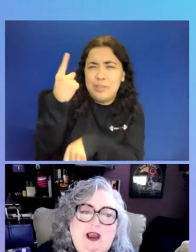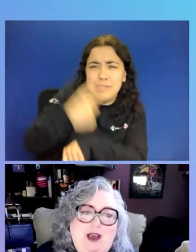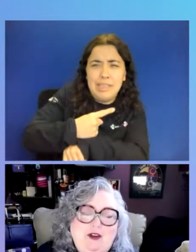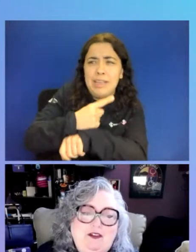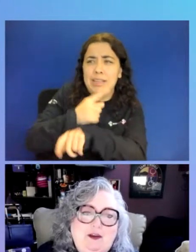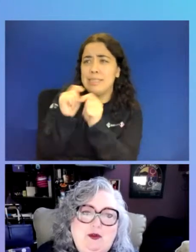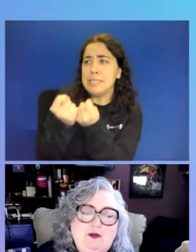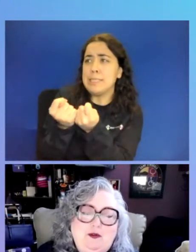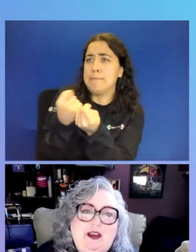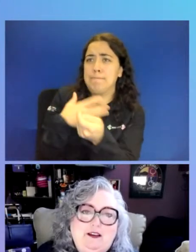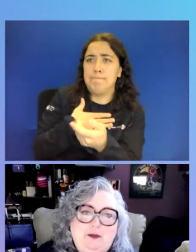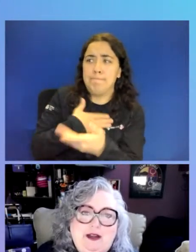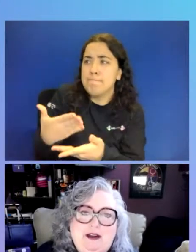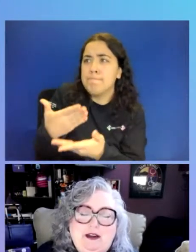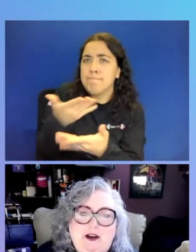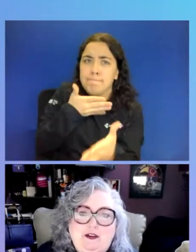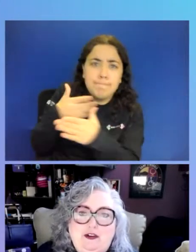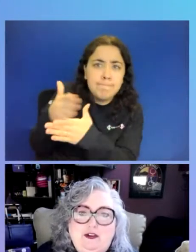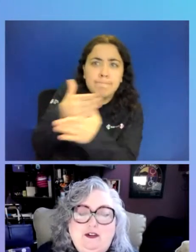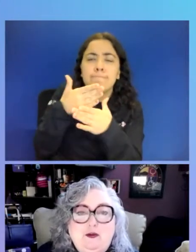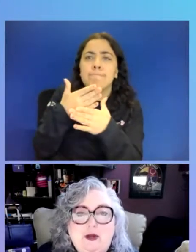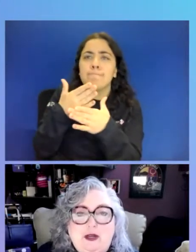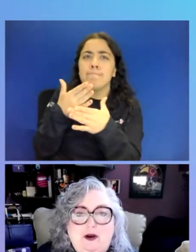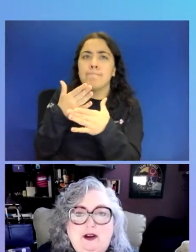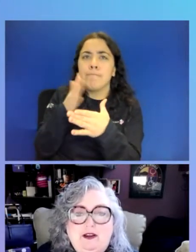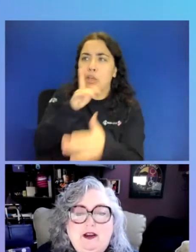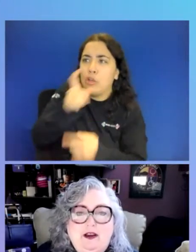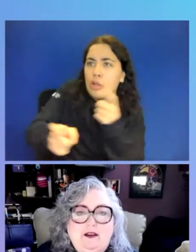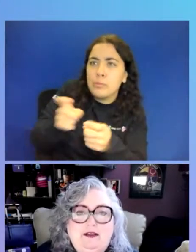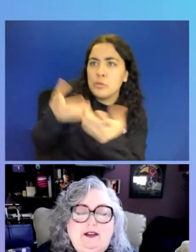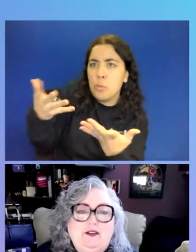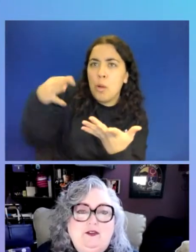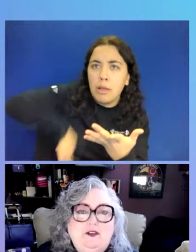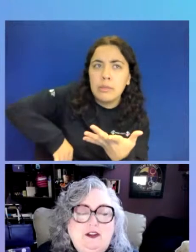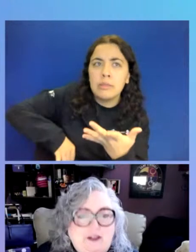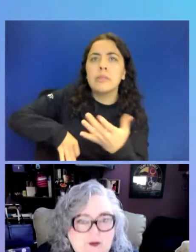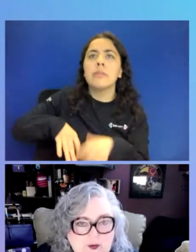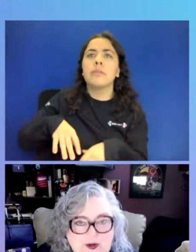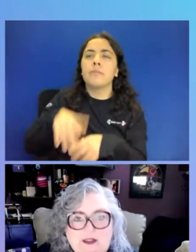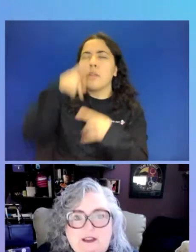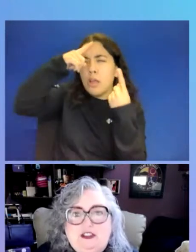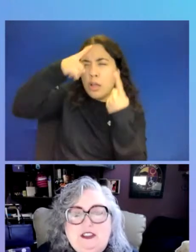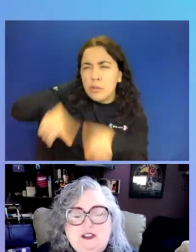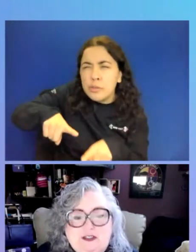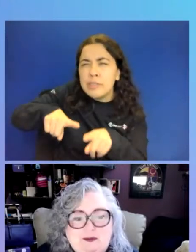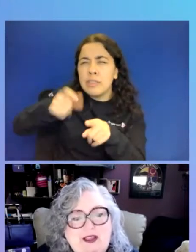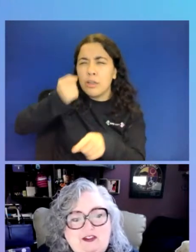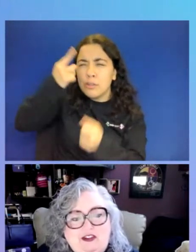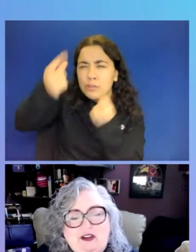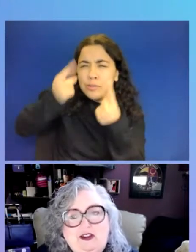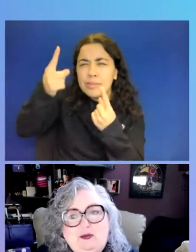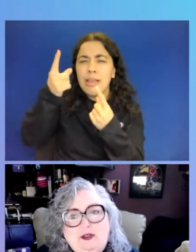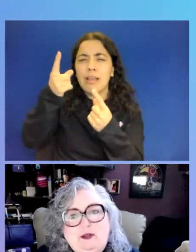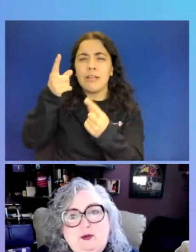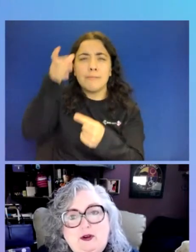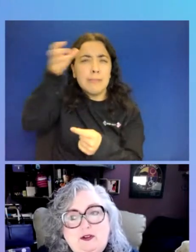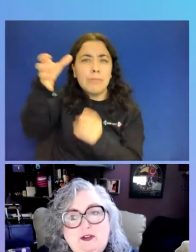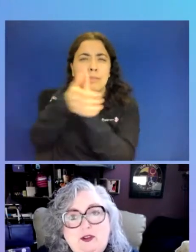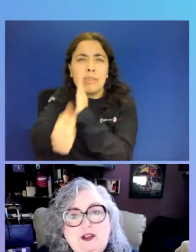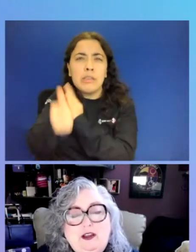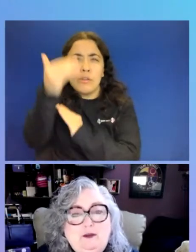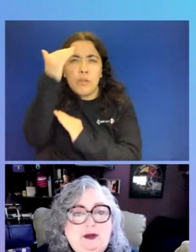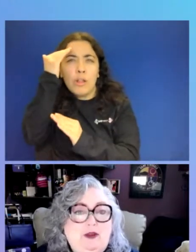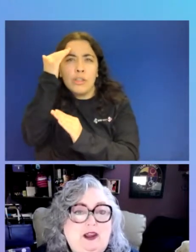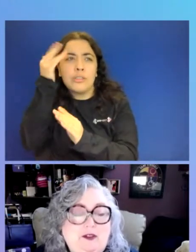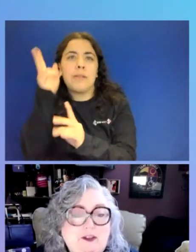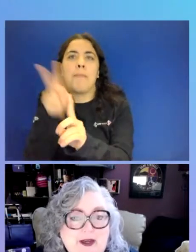contributions, having some of those expected and understood and agreed upon sets of conceptual knowledge, skills application is really important so